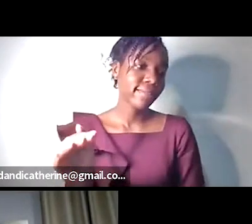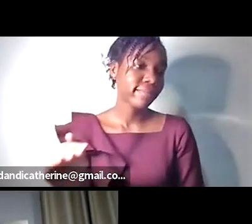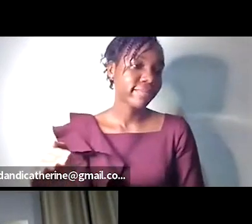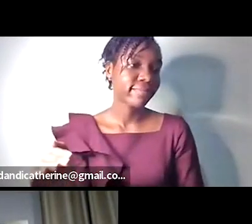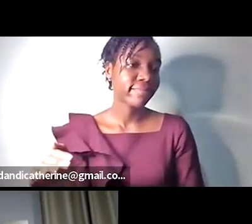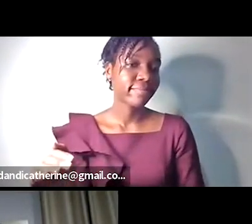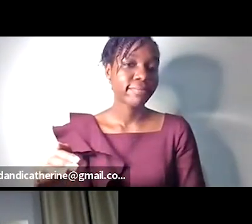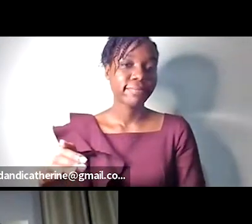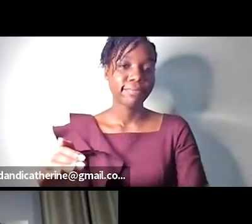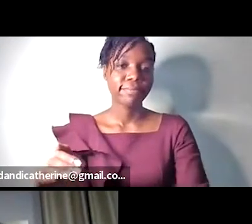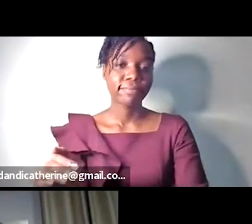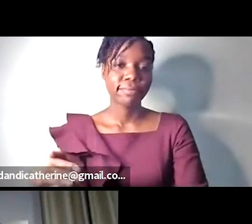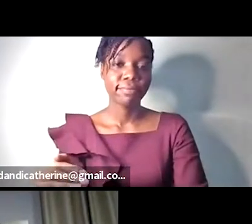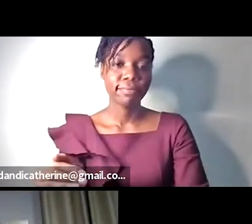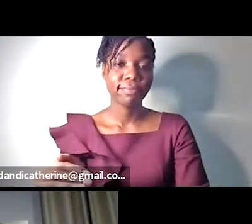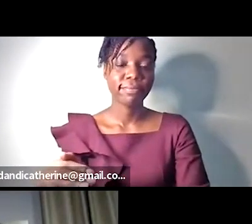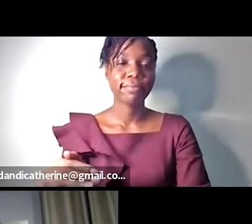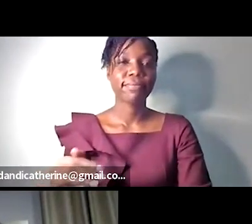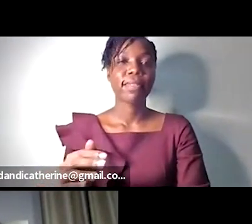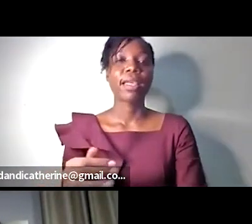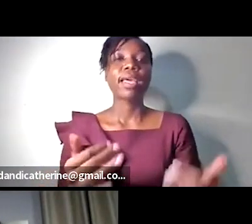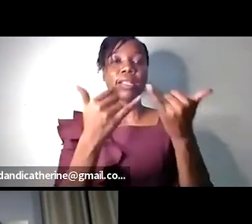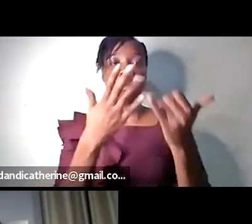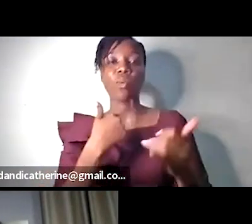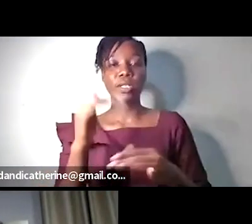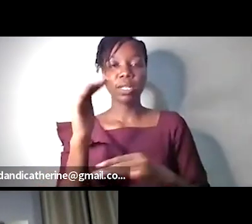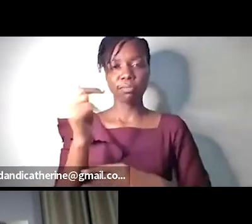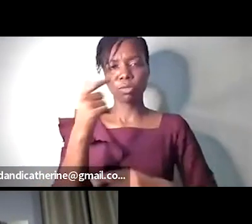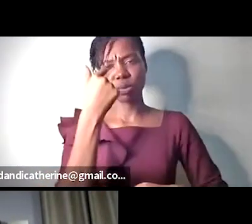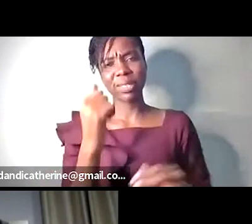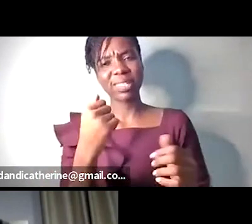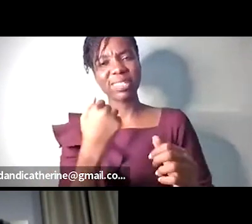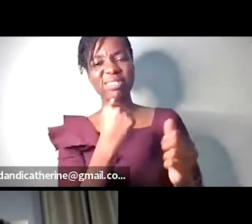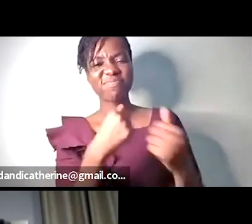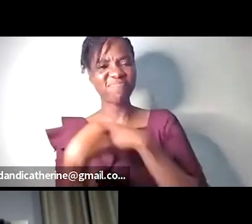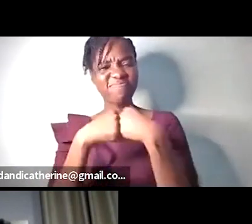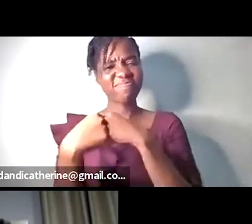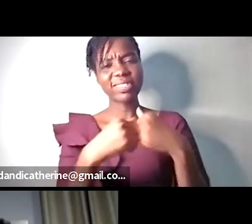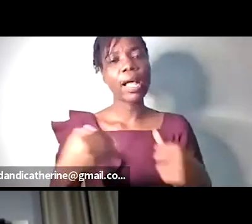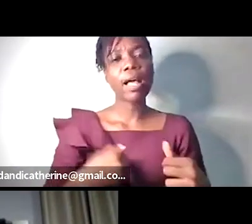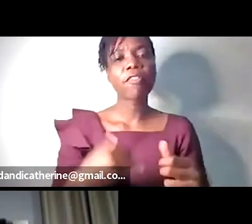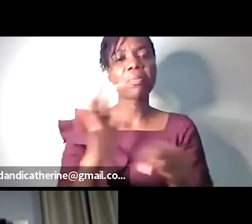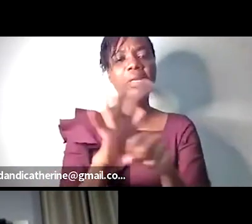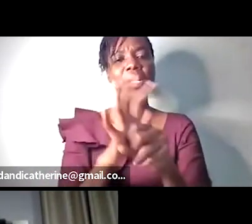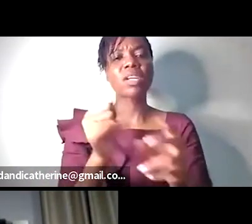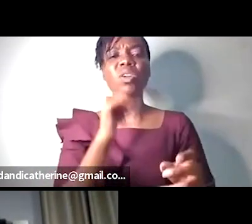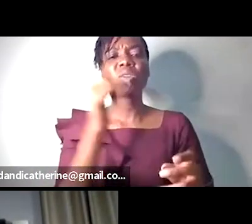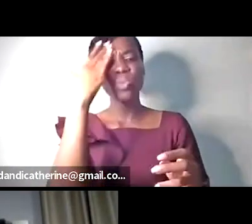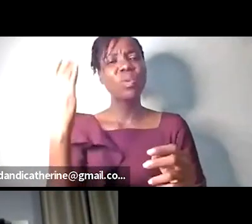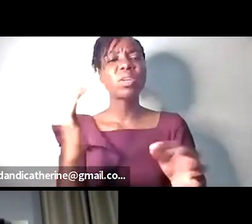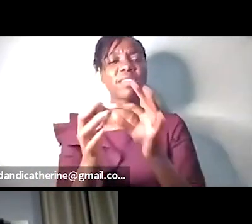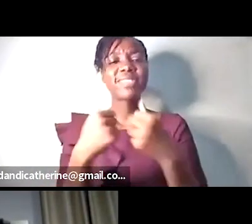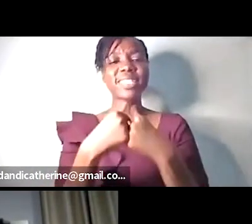So we've had a lot of challenges about, I don't know whether you experience the same challenges in Rwanda the same way we experience in Kenya,